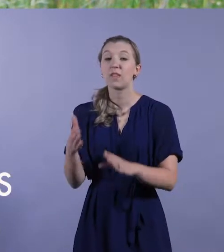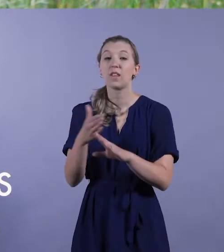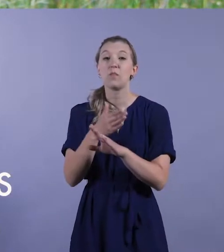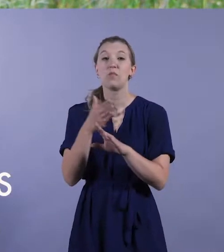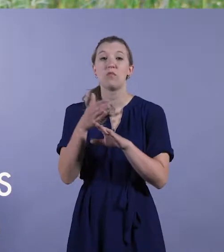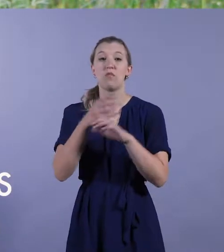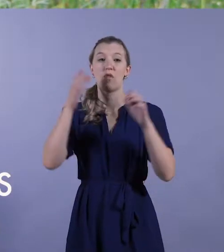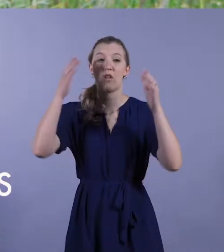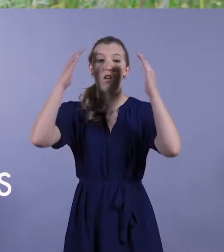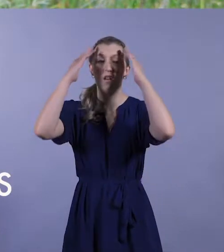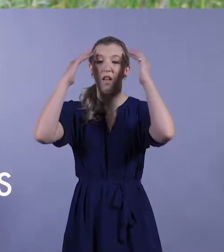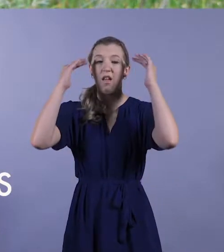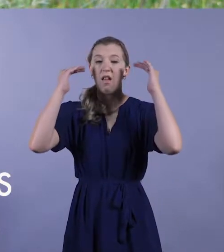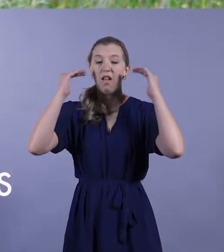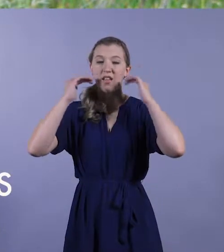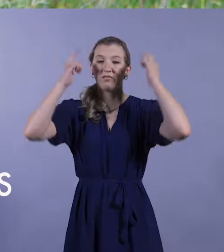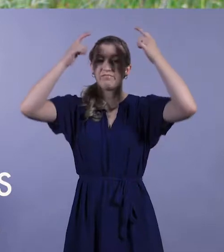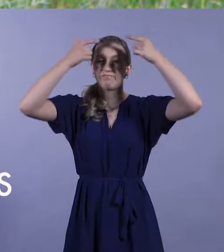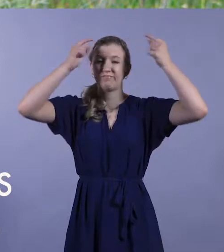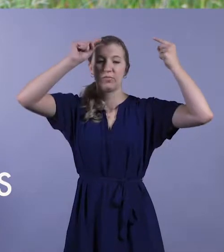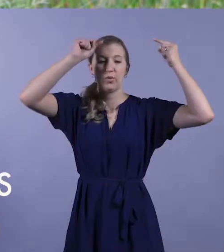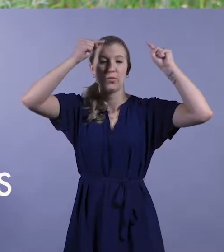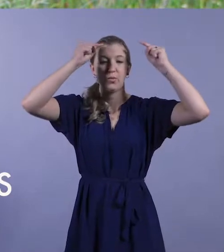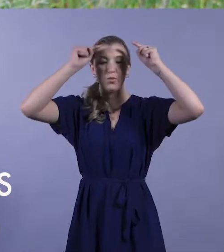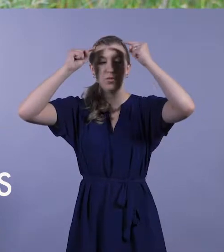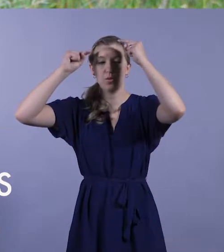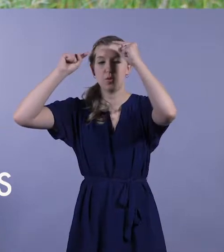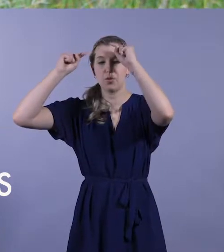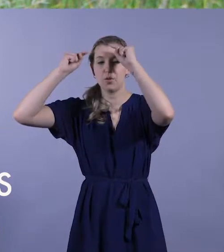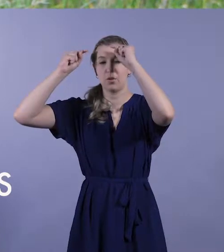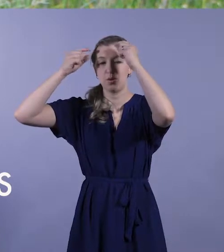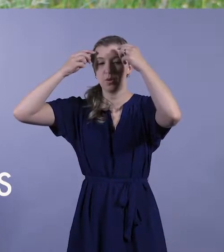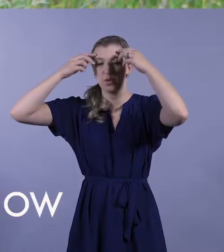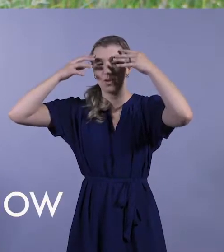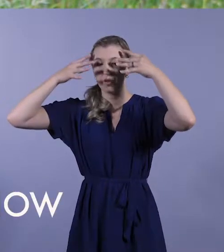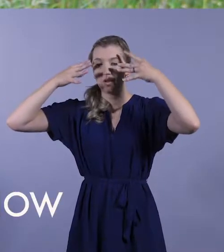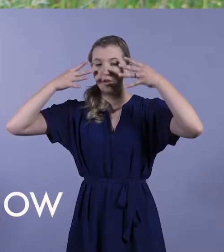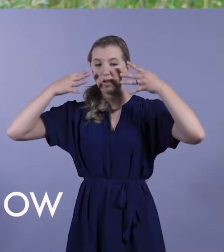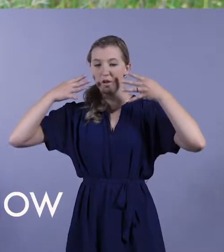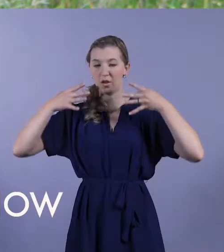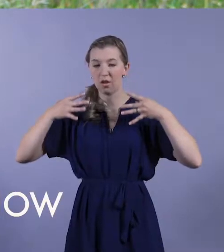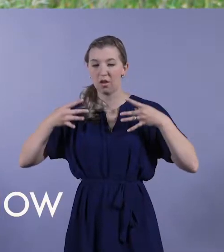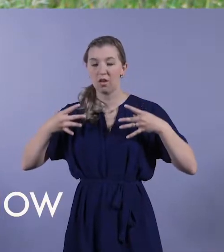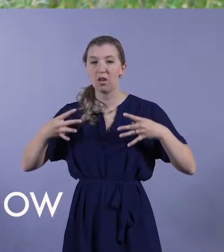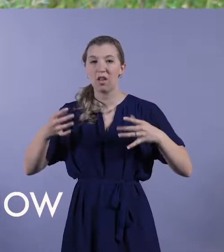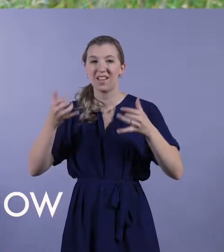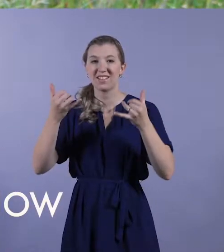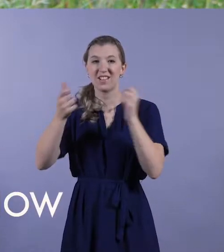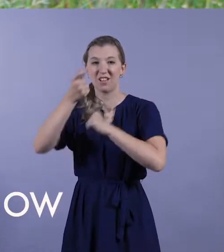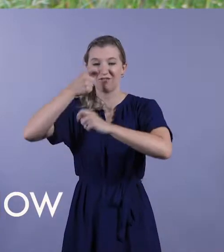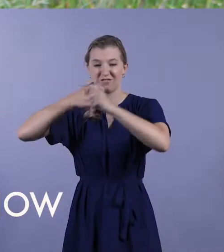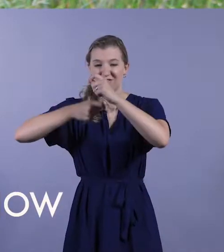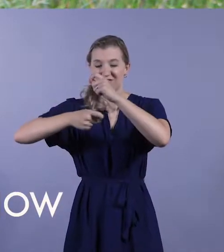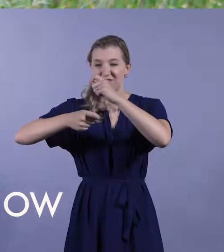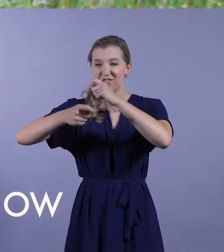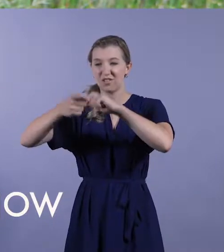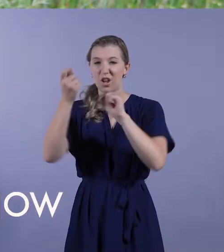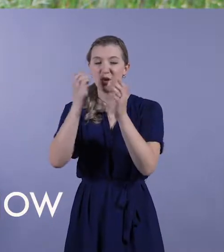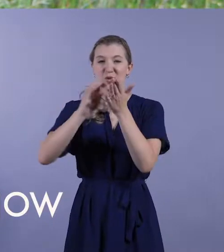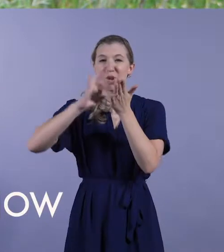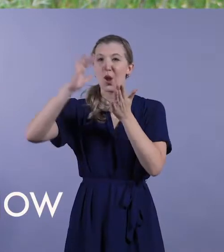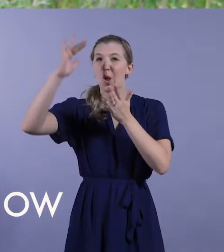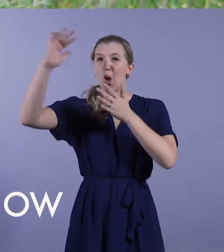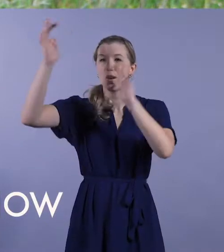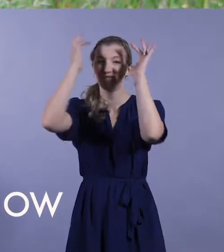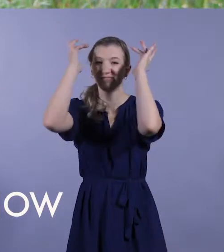That once was crowned with thorns, is crowned in